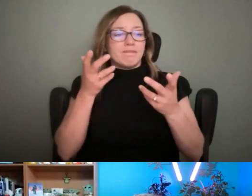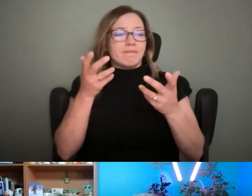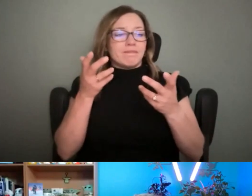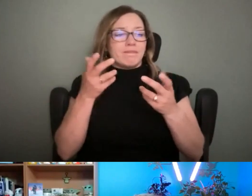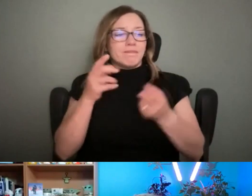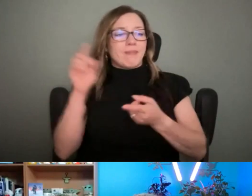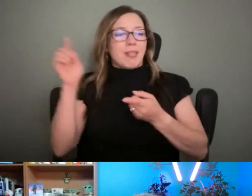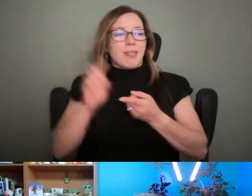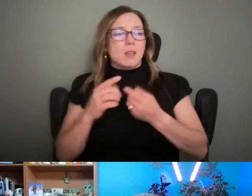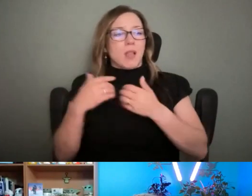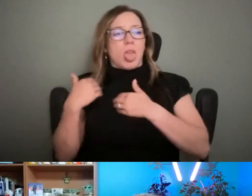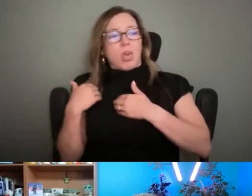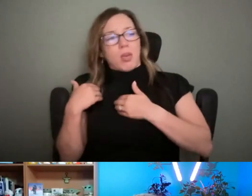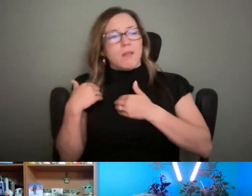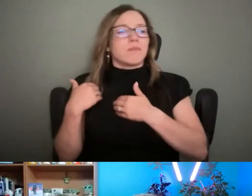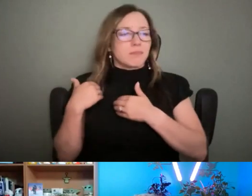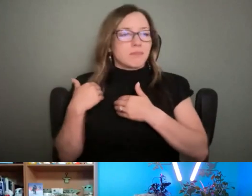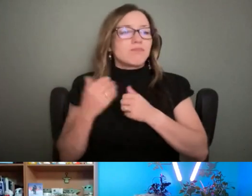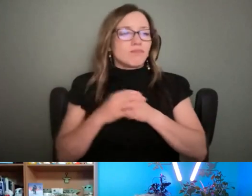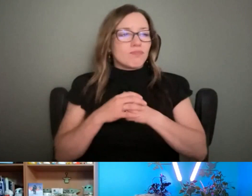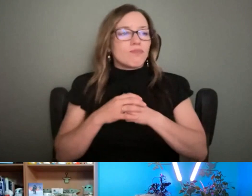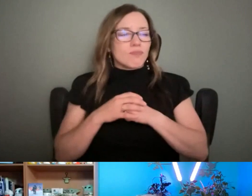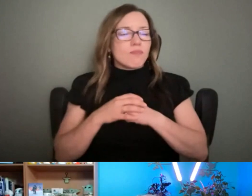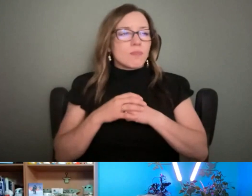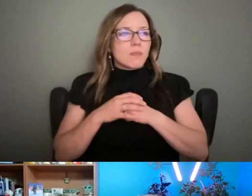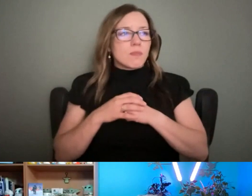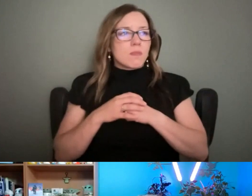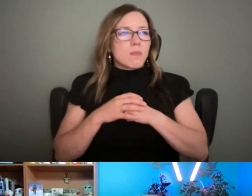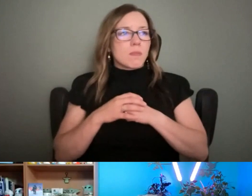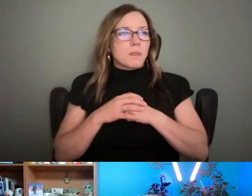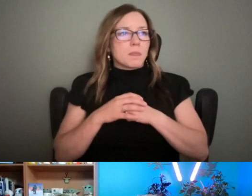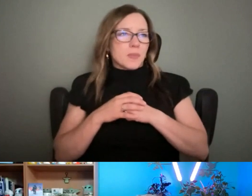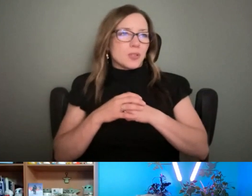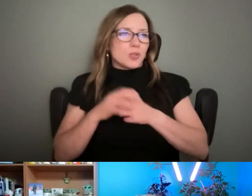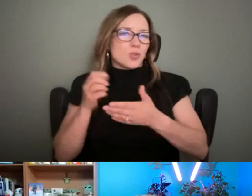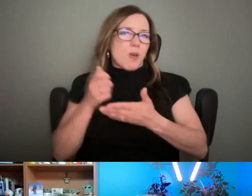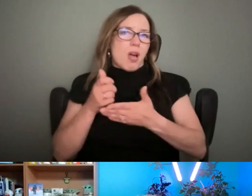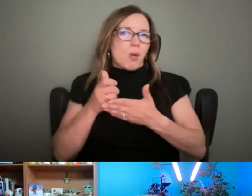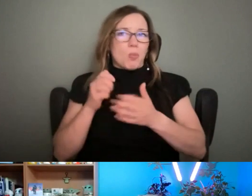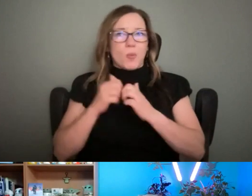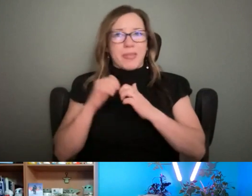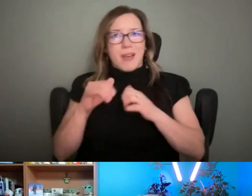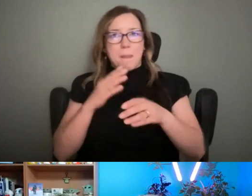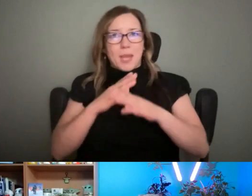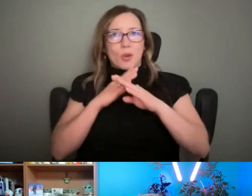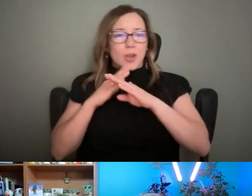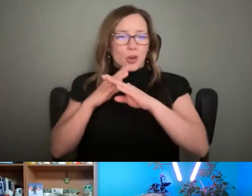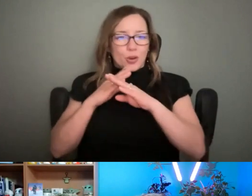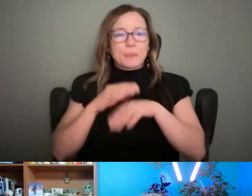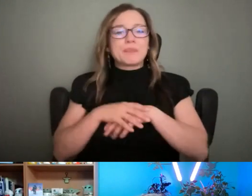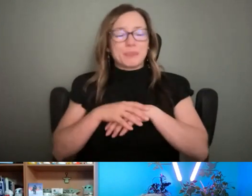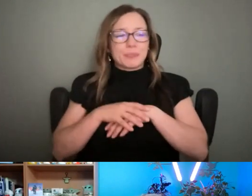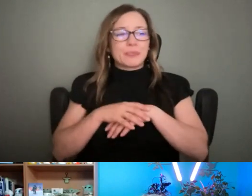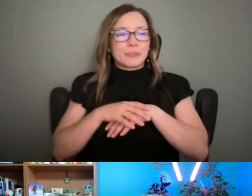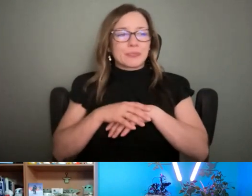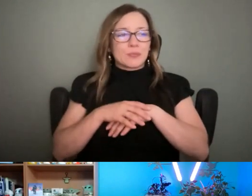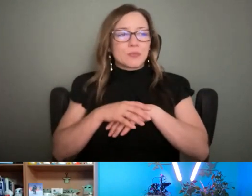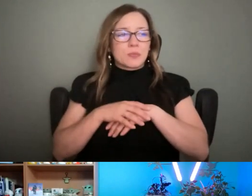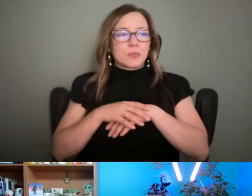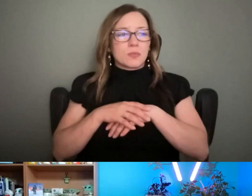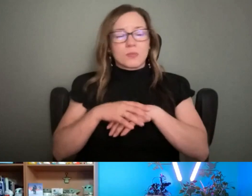less burdensome, perhaps, or again, alleviate a barrier that a volunteer might encounter.